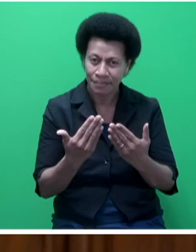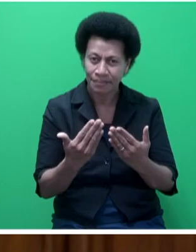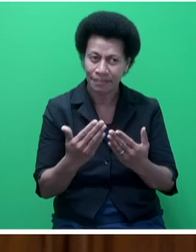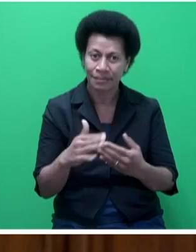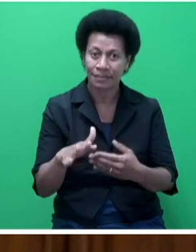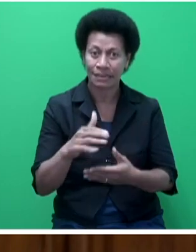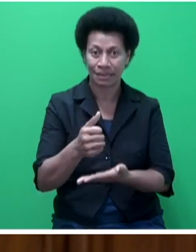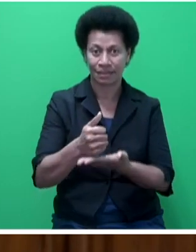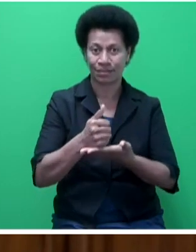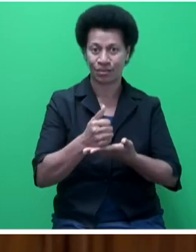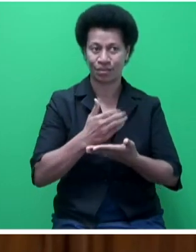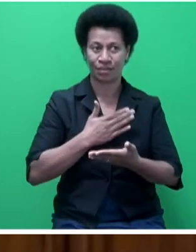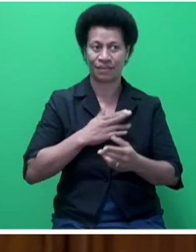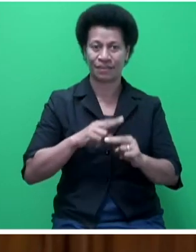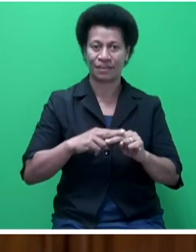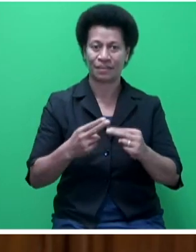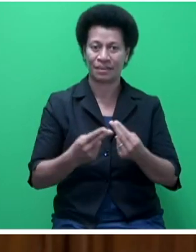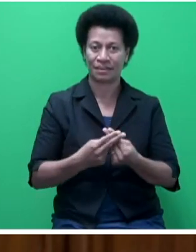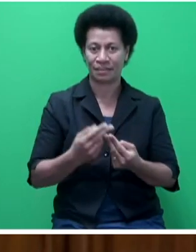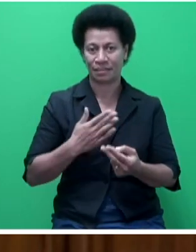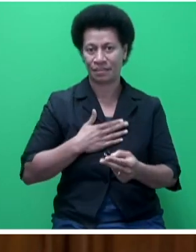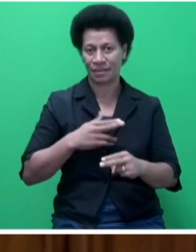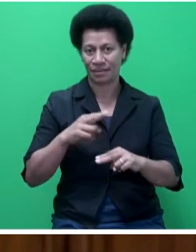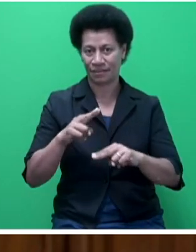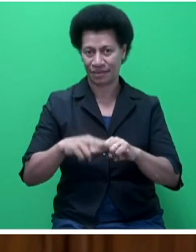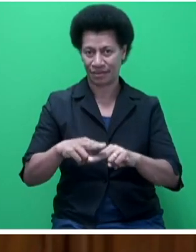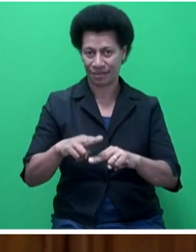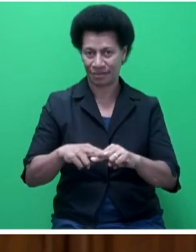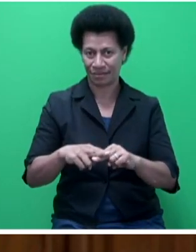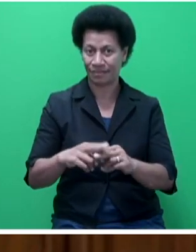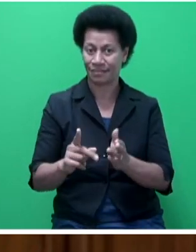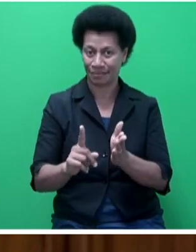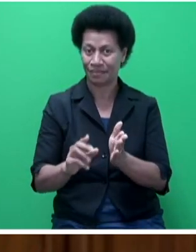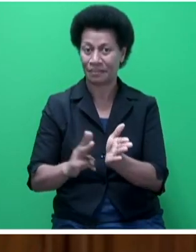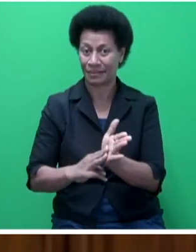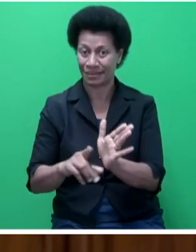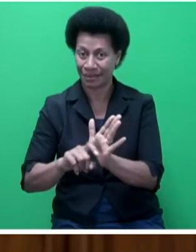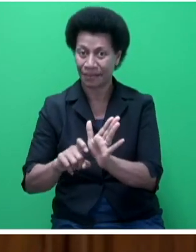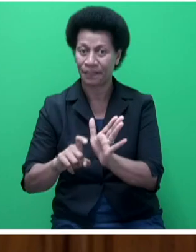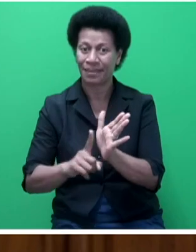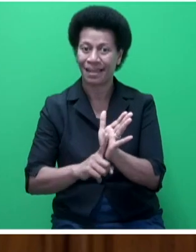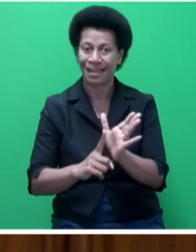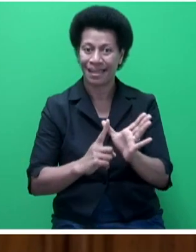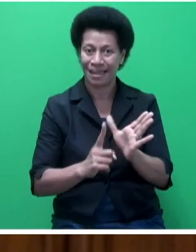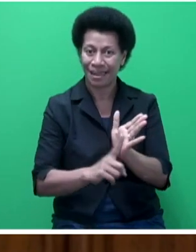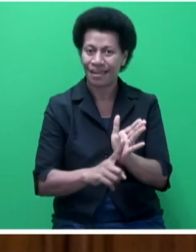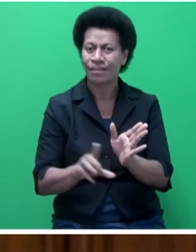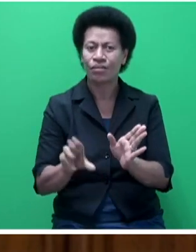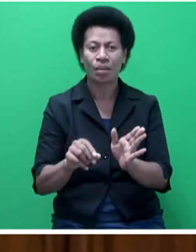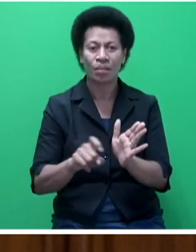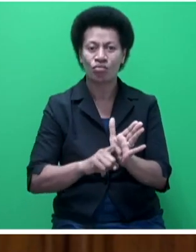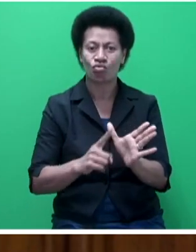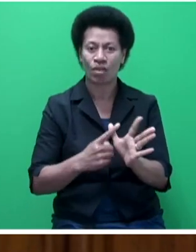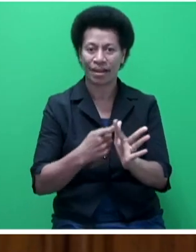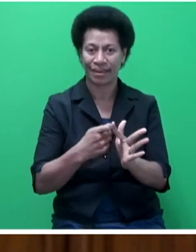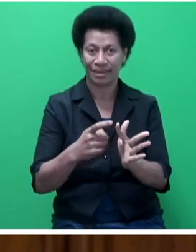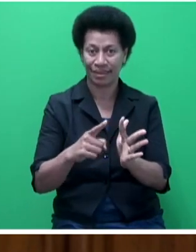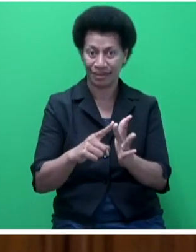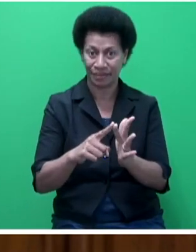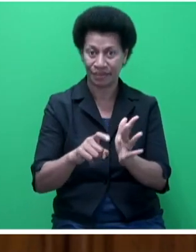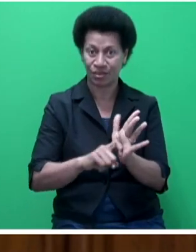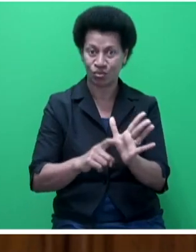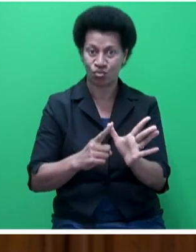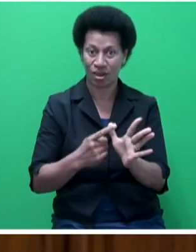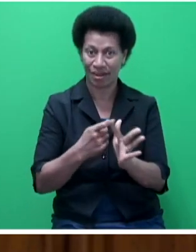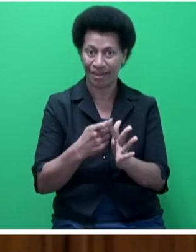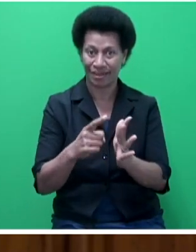of my family. My father, Juahirlal, who is all the way from Rakiraki, my wife, Vinita Lal,